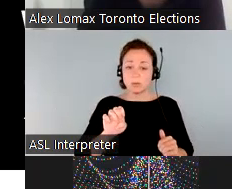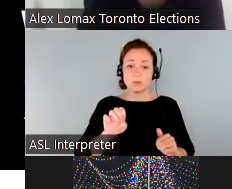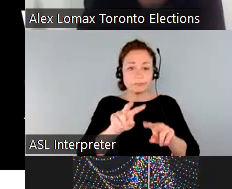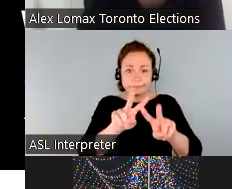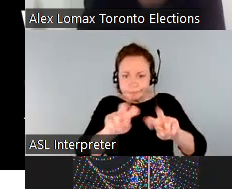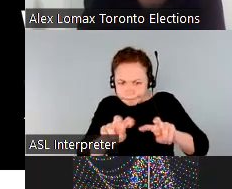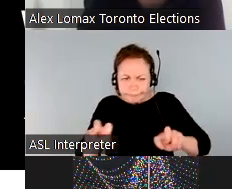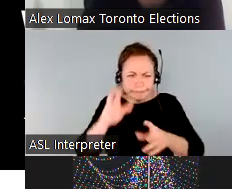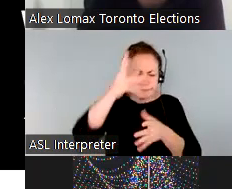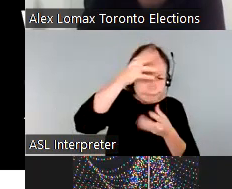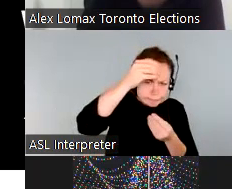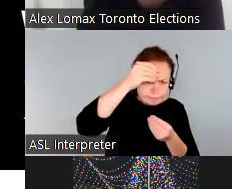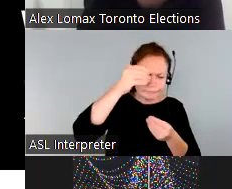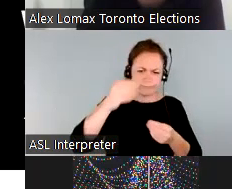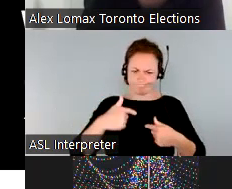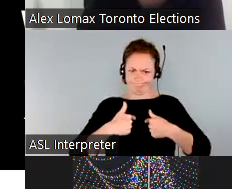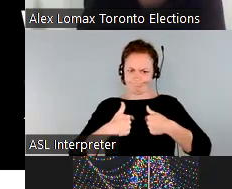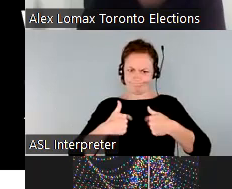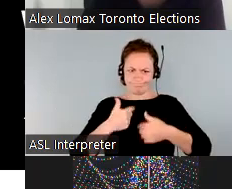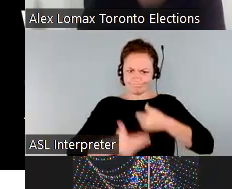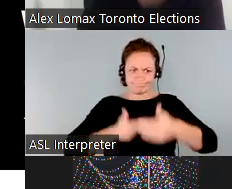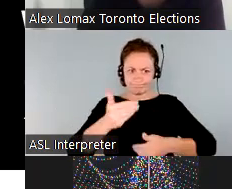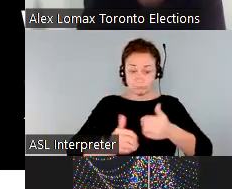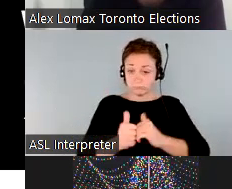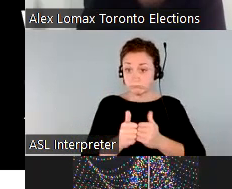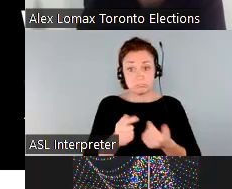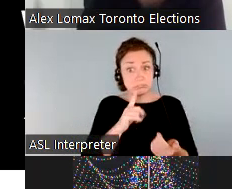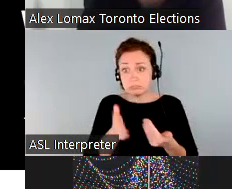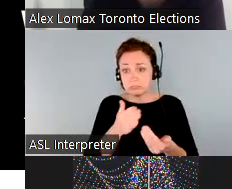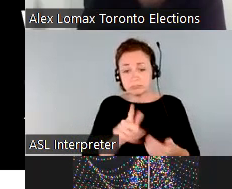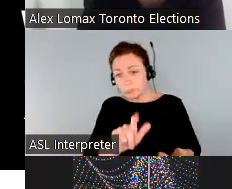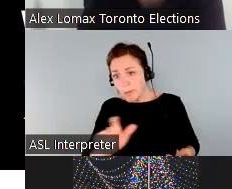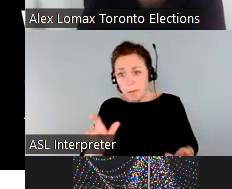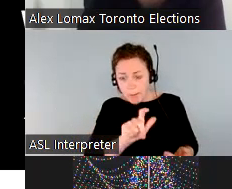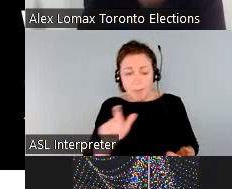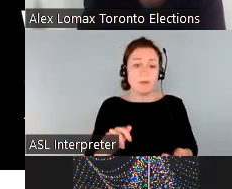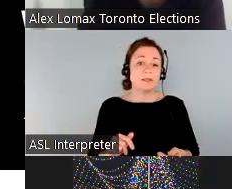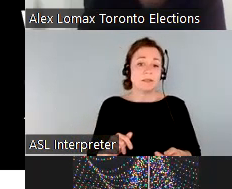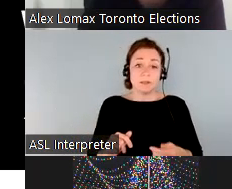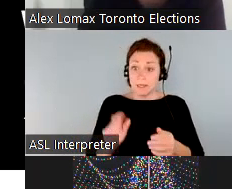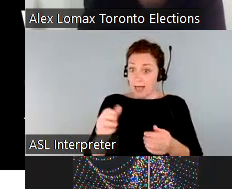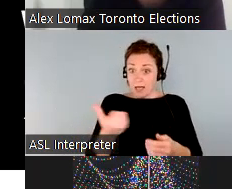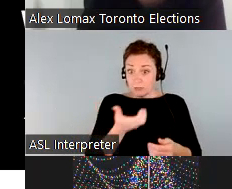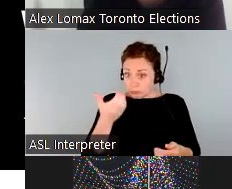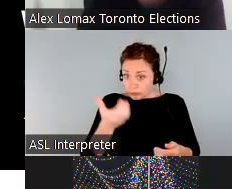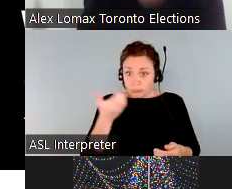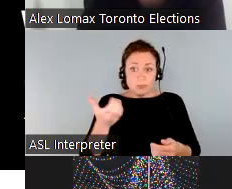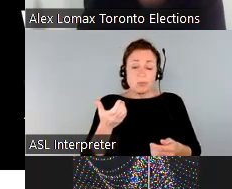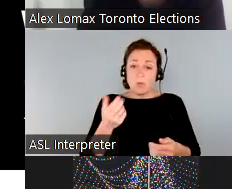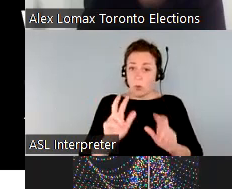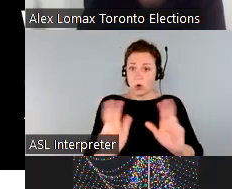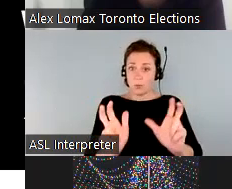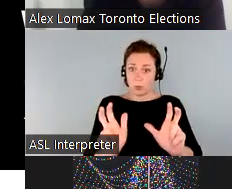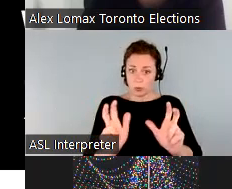key information specific to you, the voter, and it's easy to use. It is optimized for use on mobile devices and computers. So